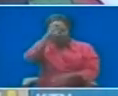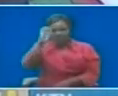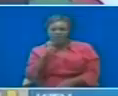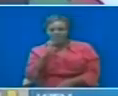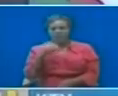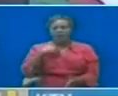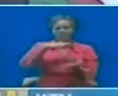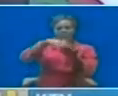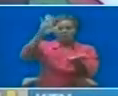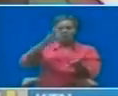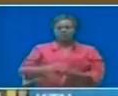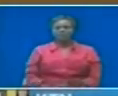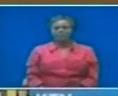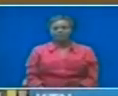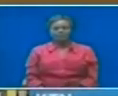rise,